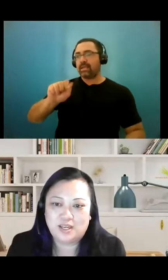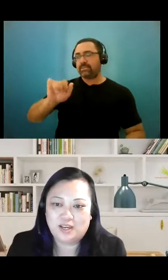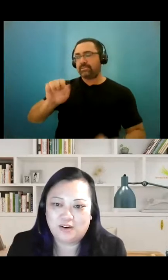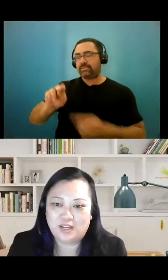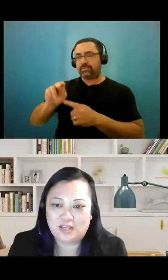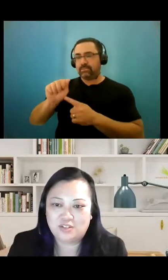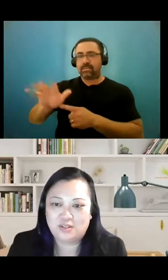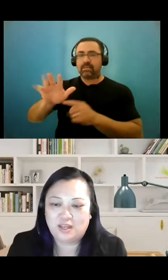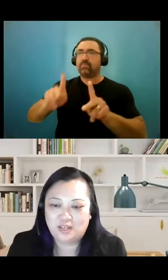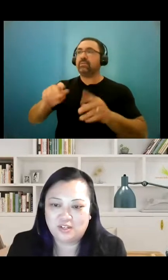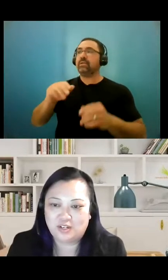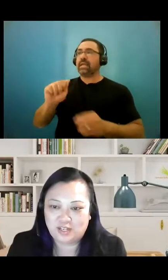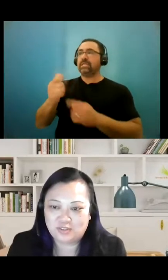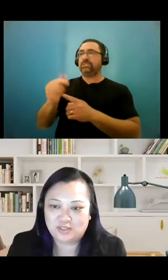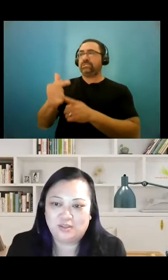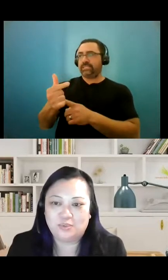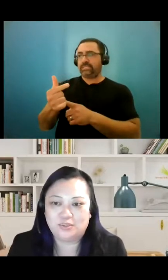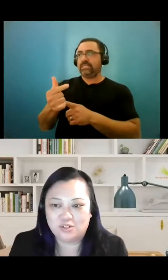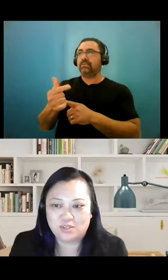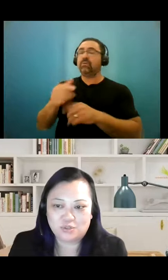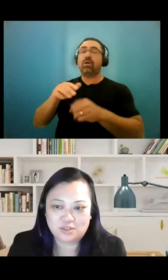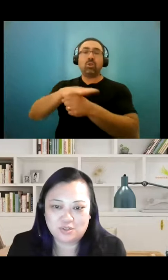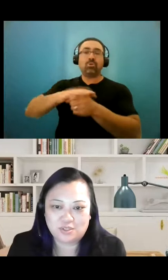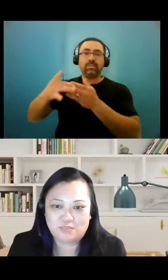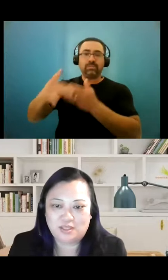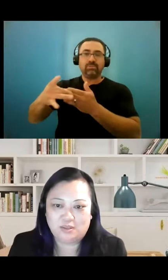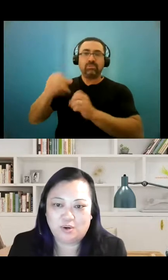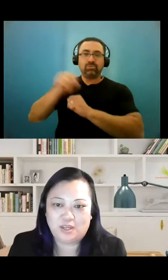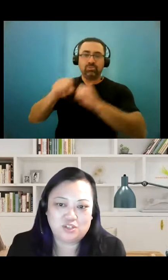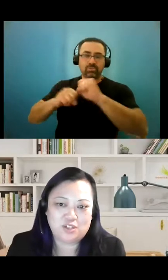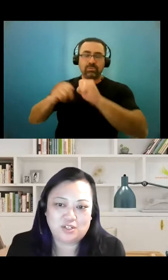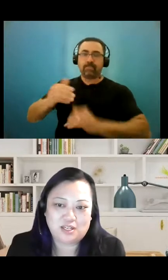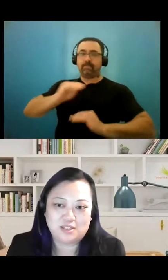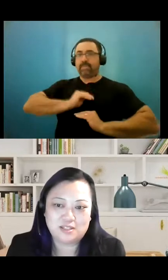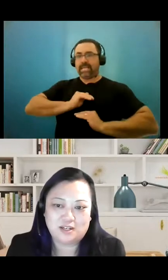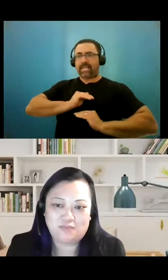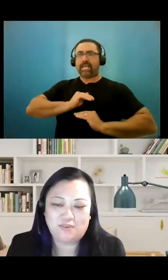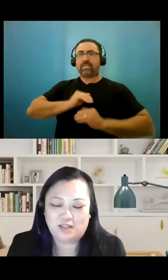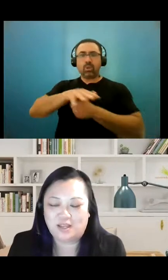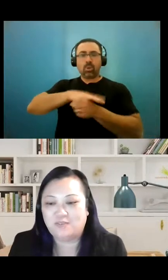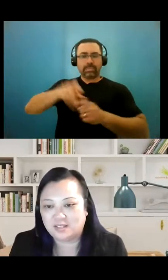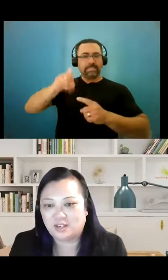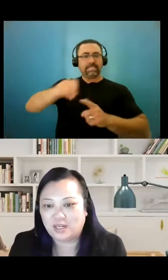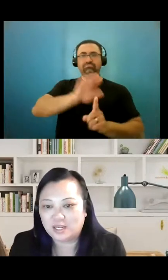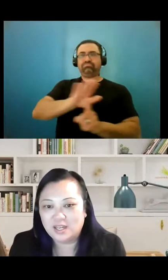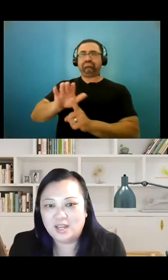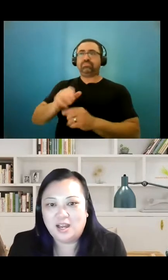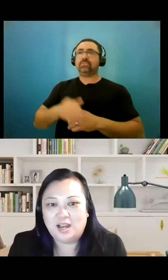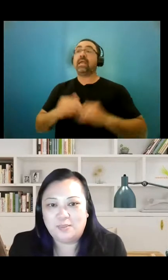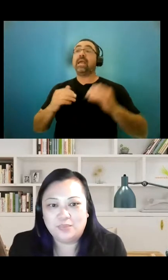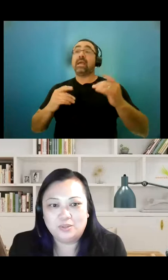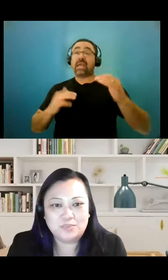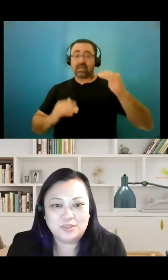California's area aging on agency local leadership structures to meet the growing and changing needs and advance equity.